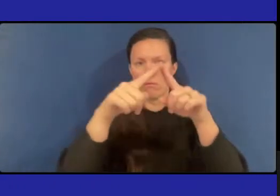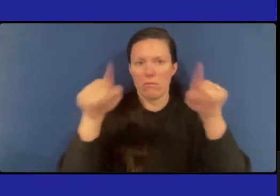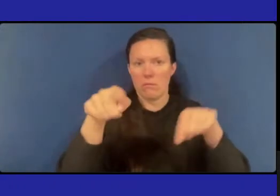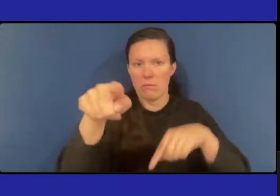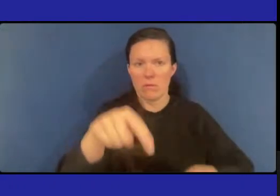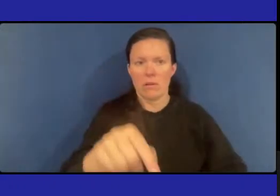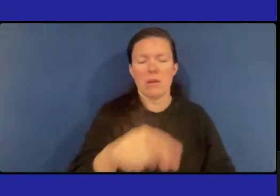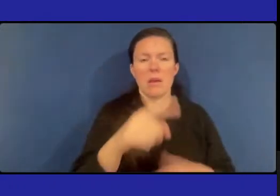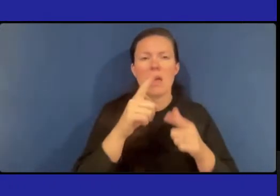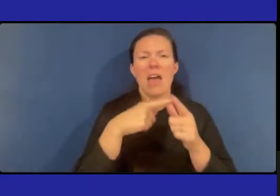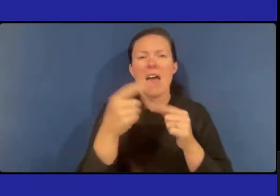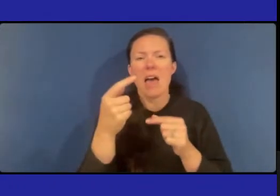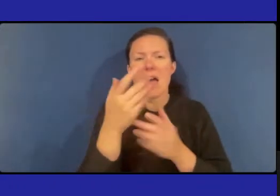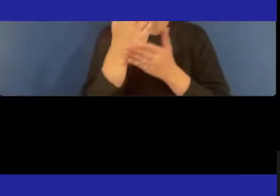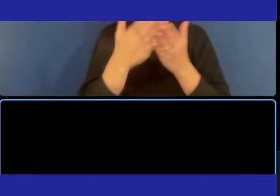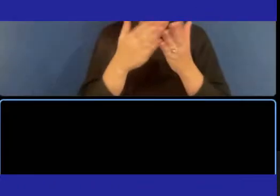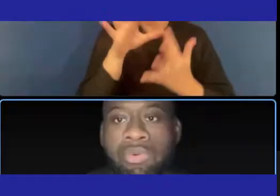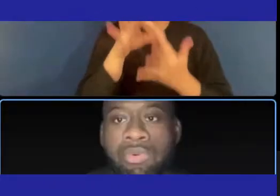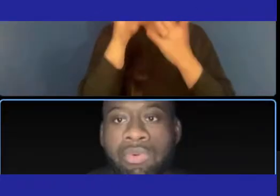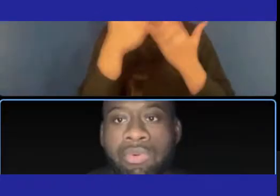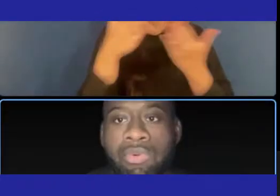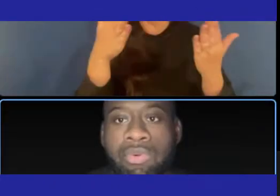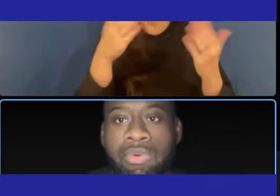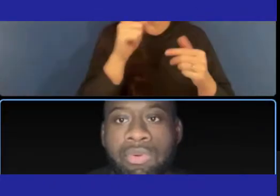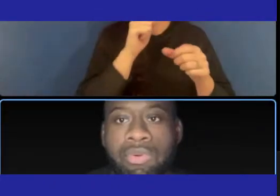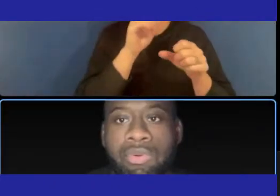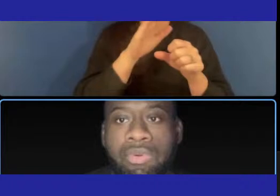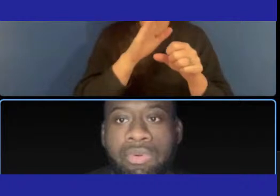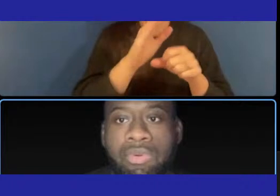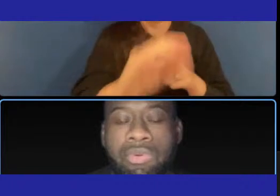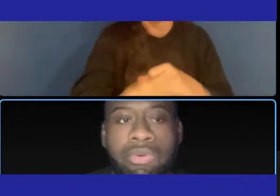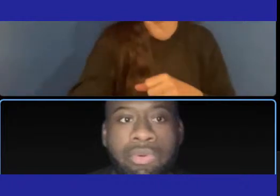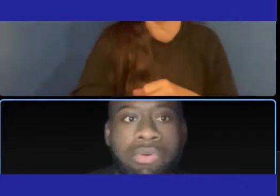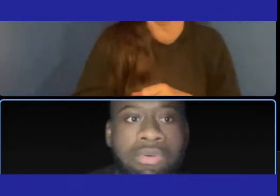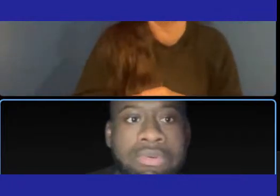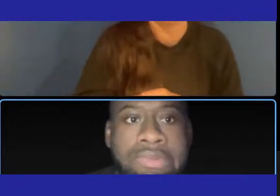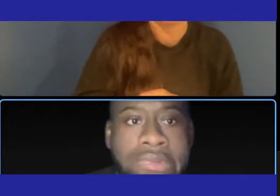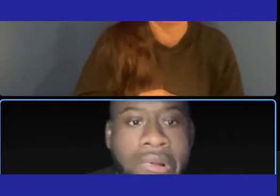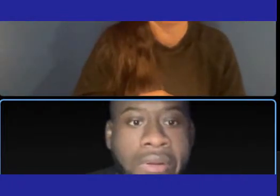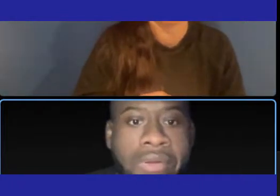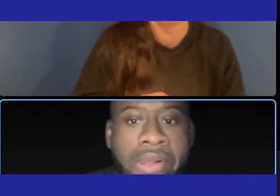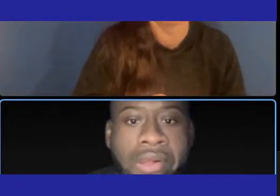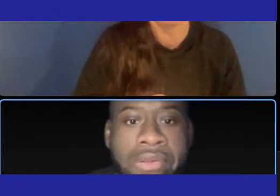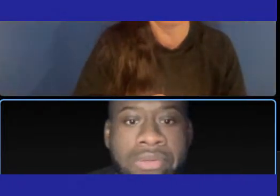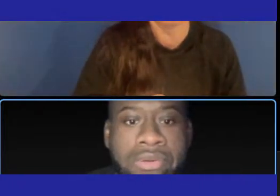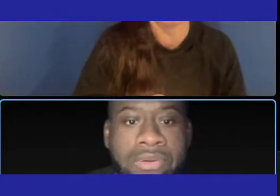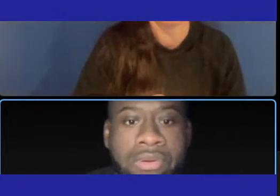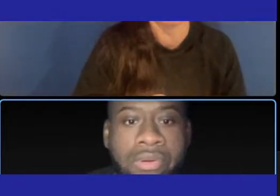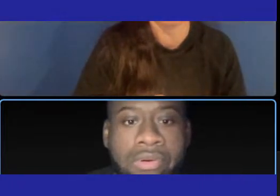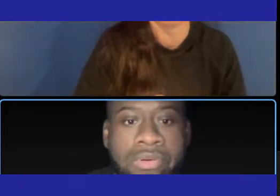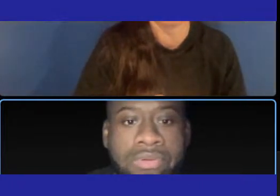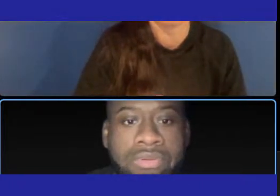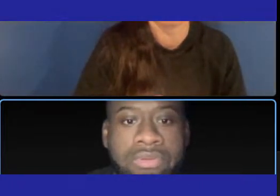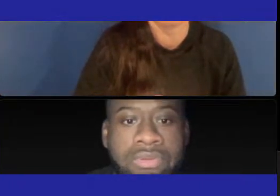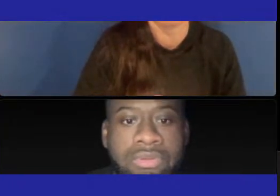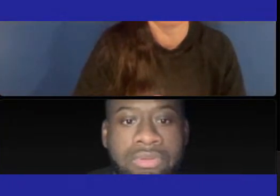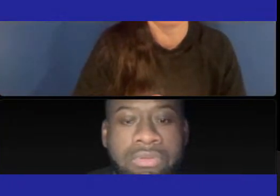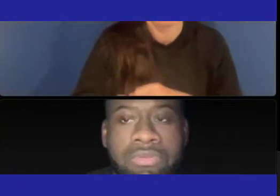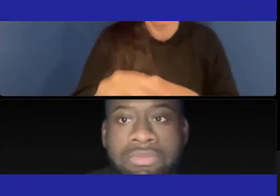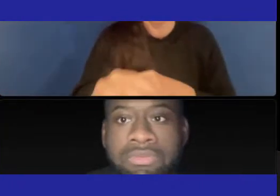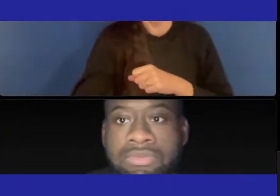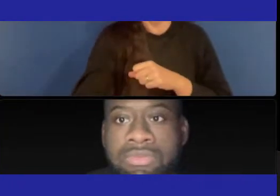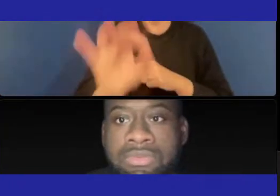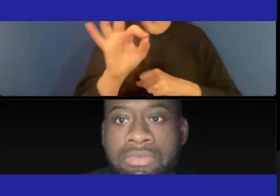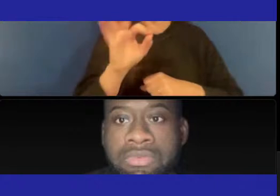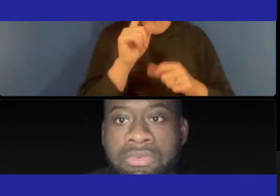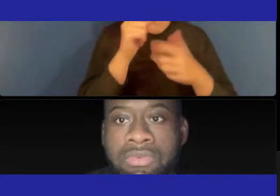very few of the very special things that trauma centers need to do and the intense resources that we need to have in place are the